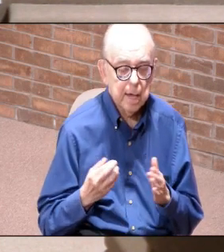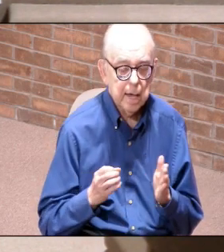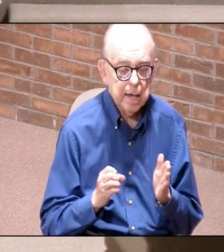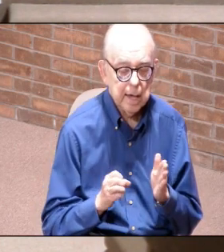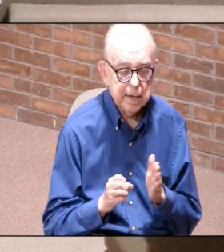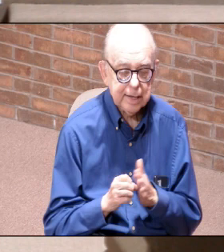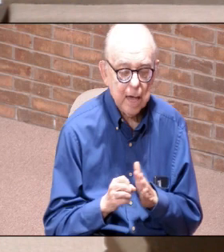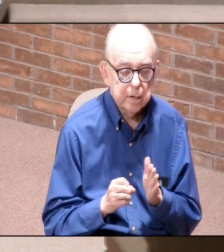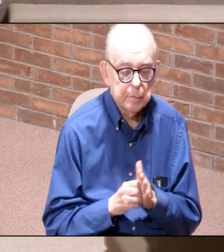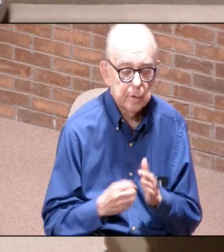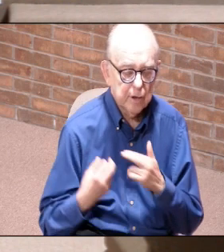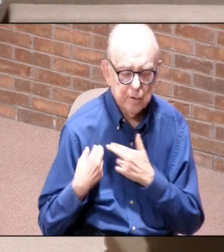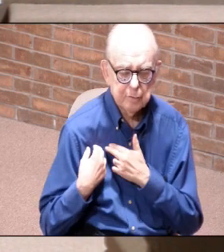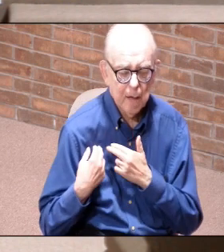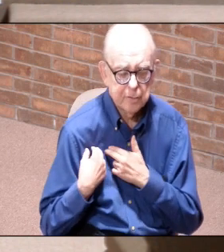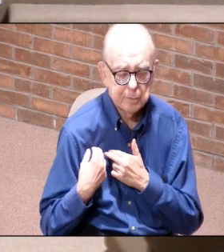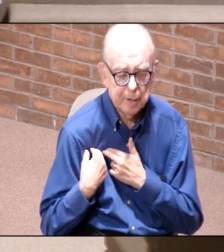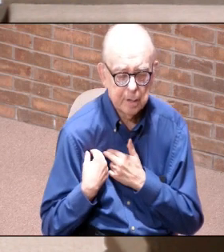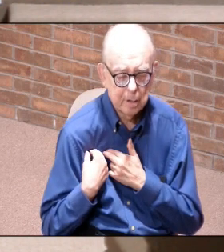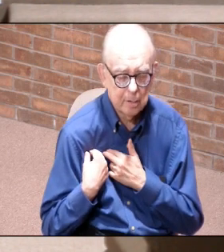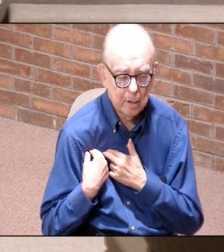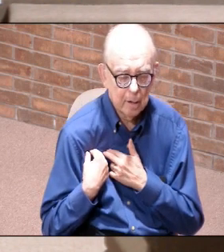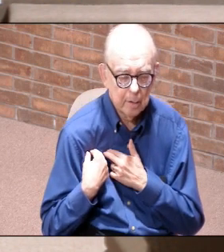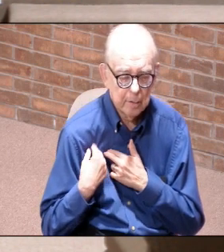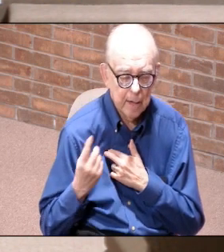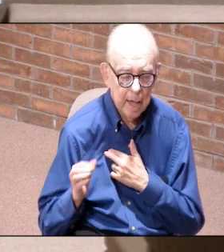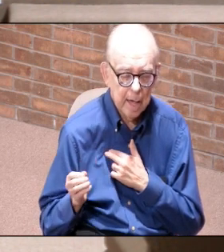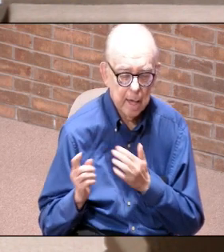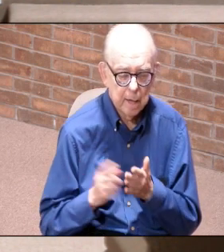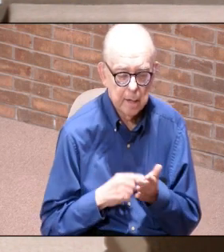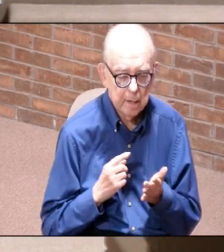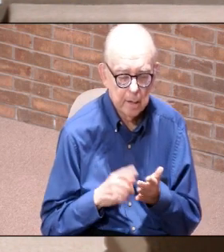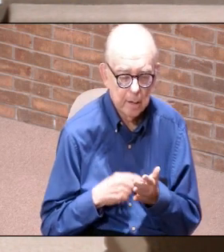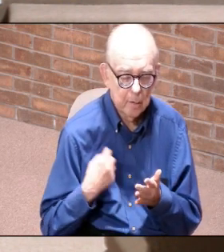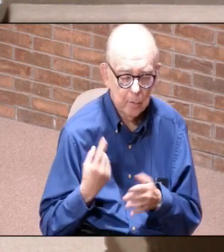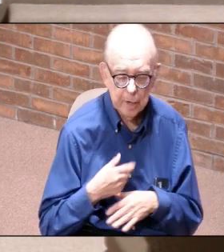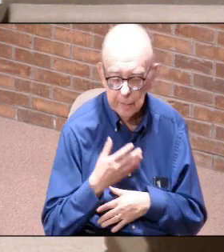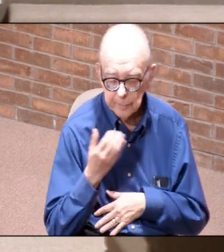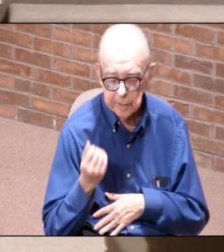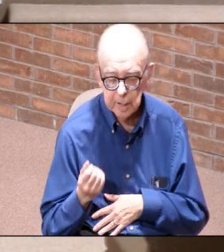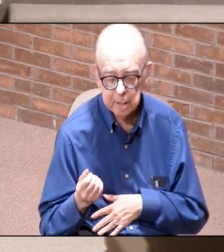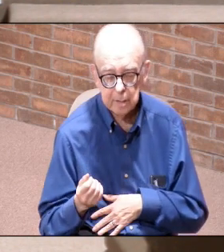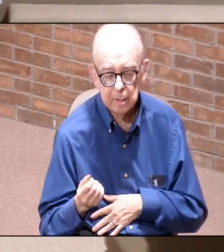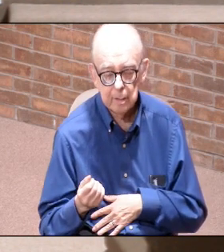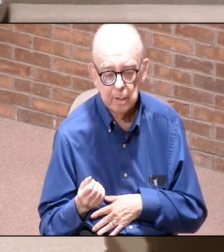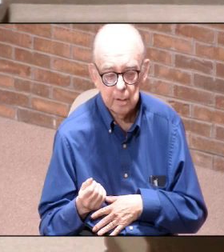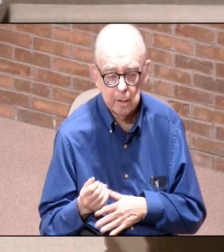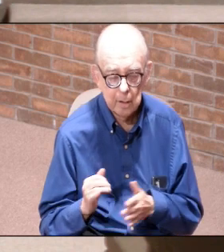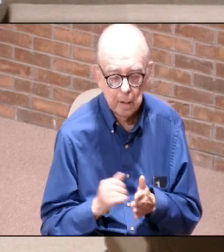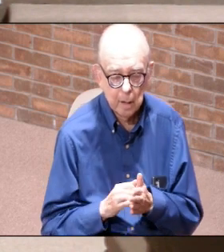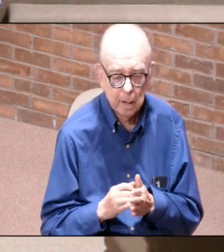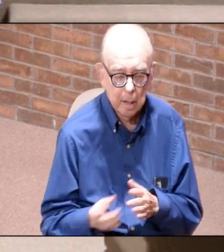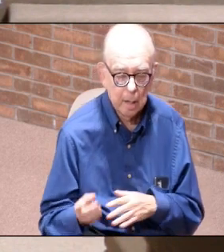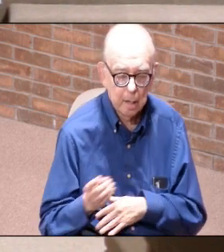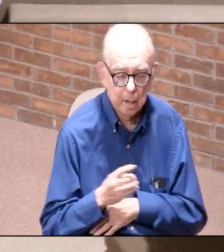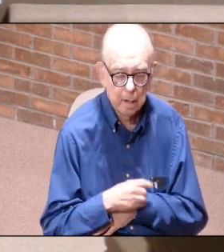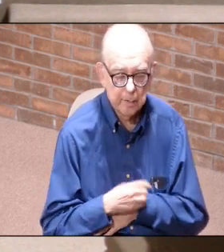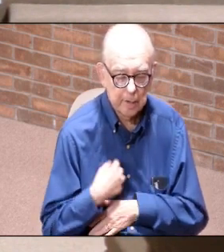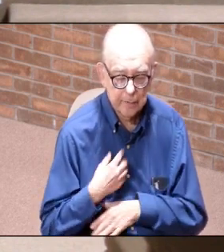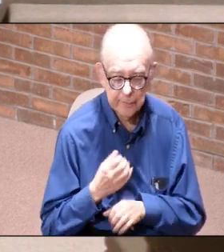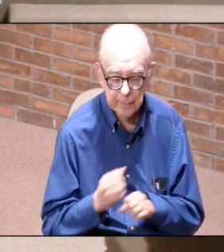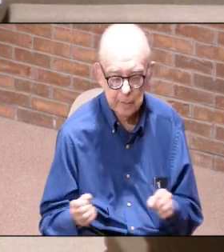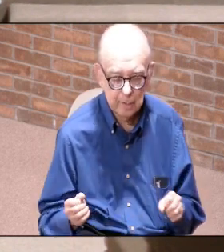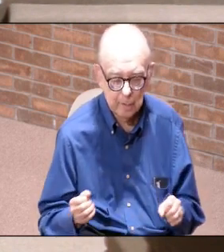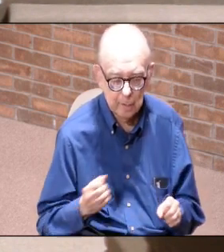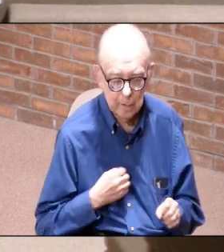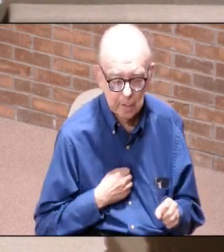And sometimes we forget that the day I got saved,